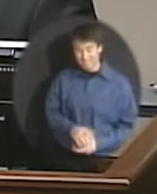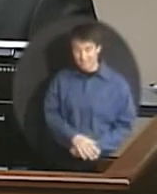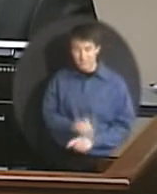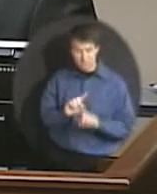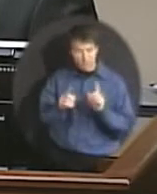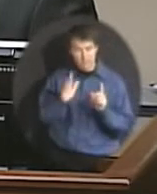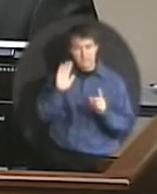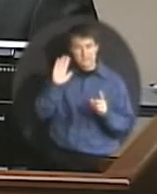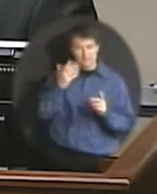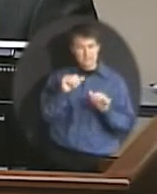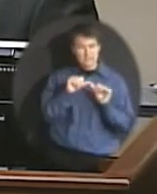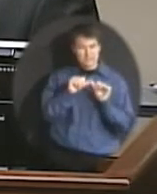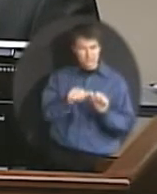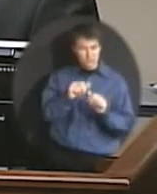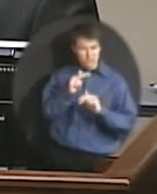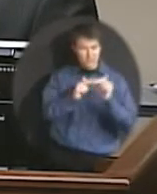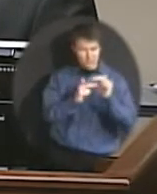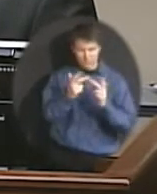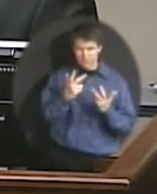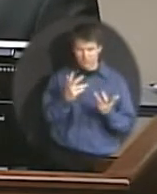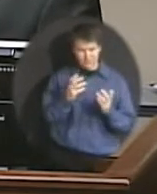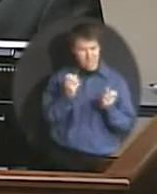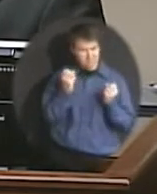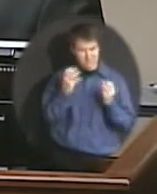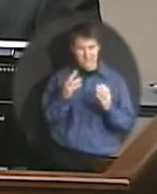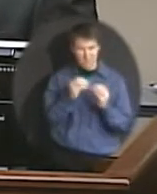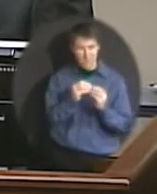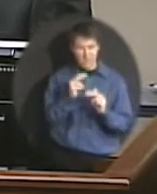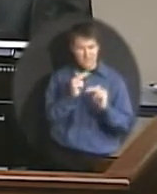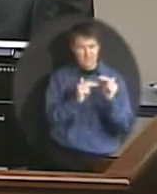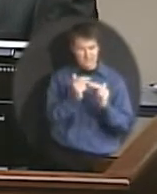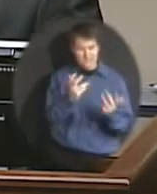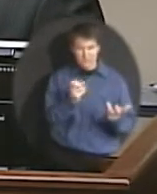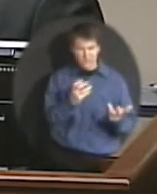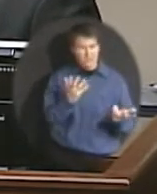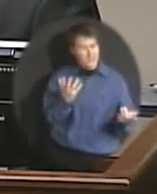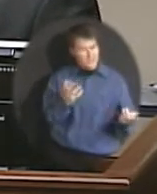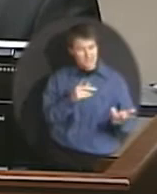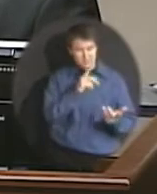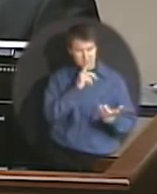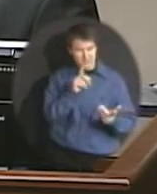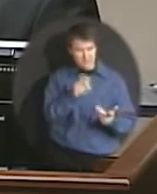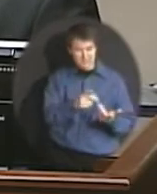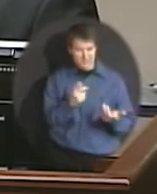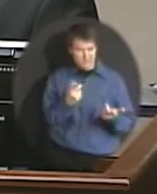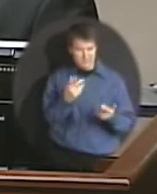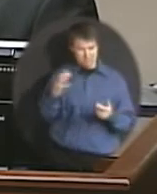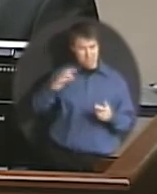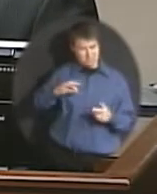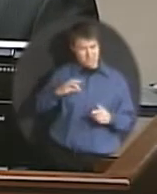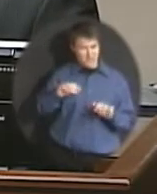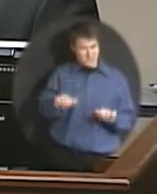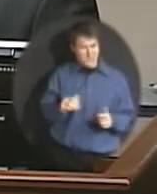But they seem to continue to build. There's a lot of permits that have been issued, so it must still be a profitable business.